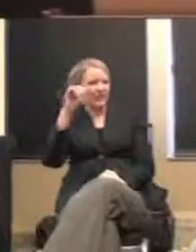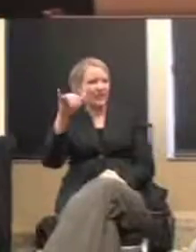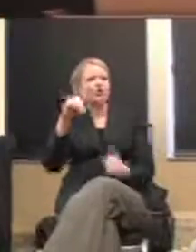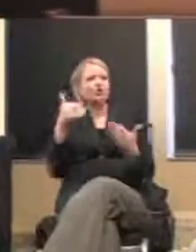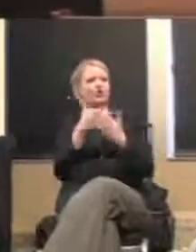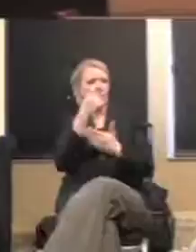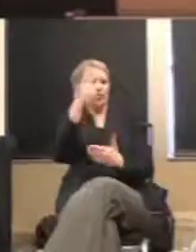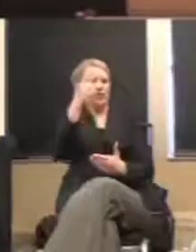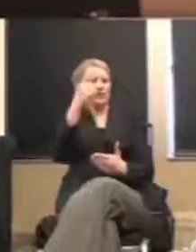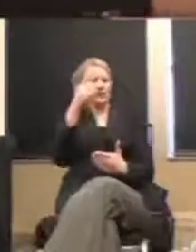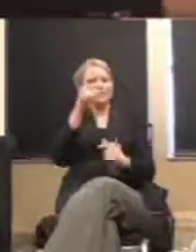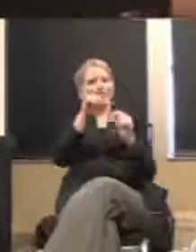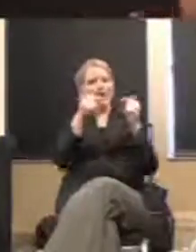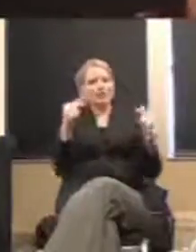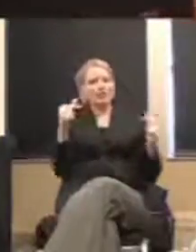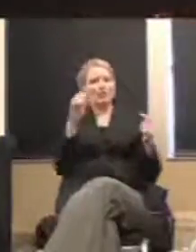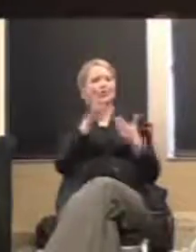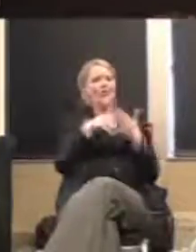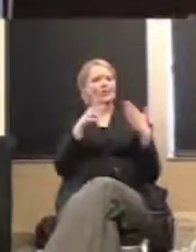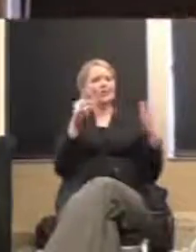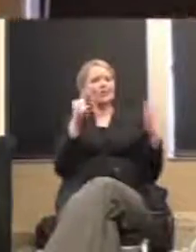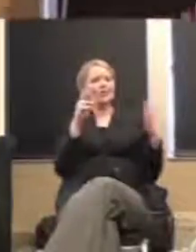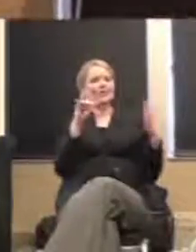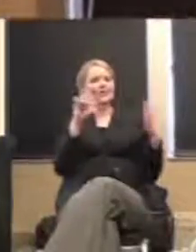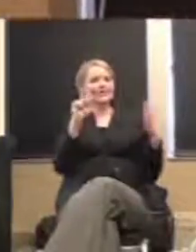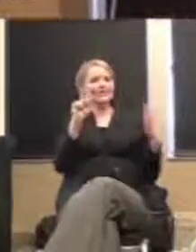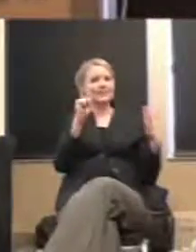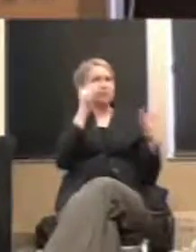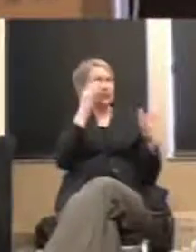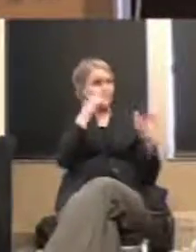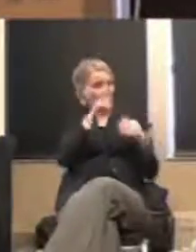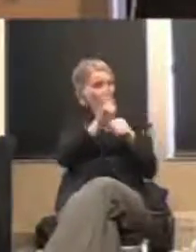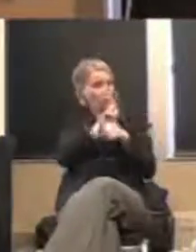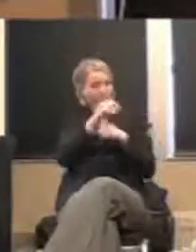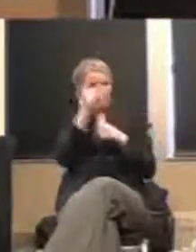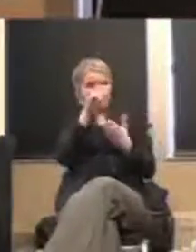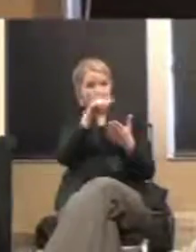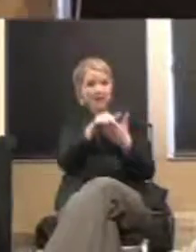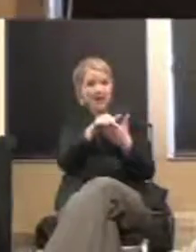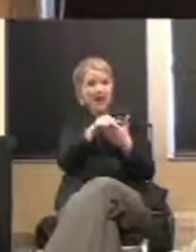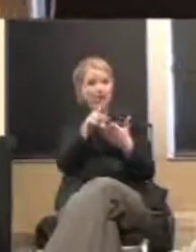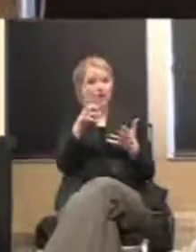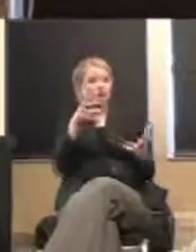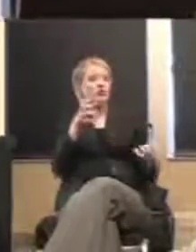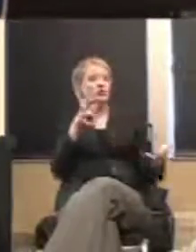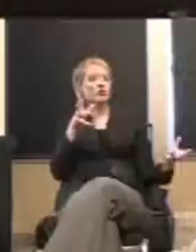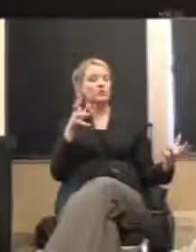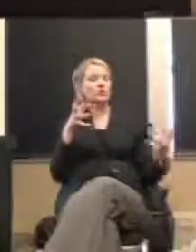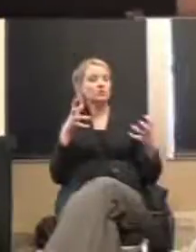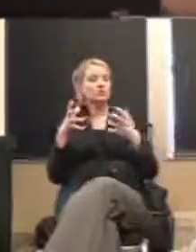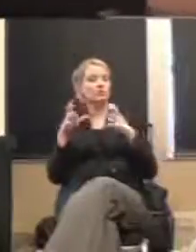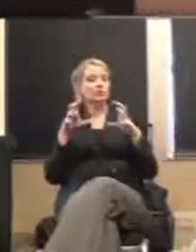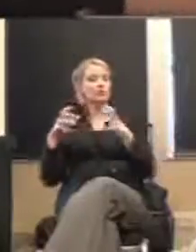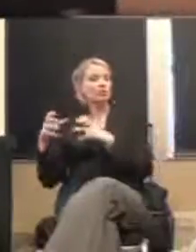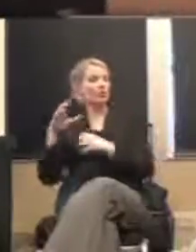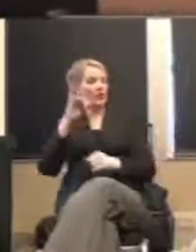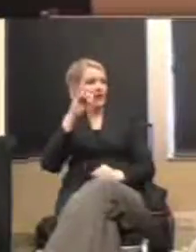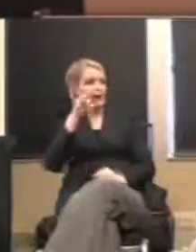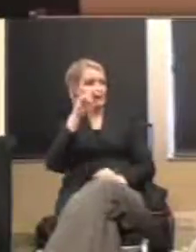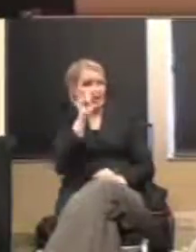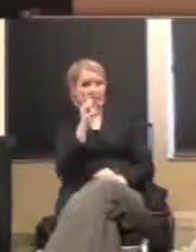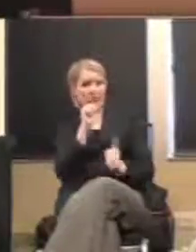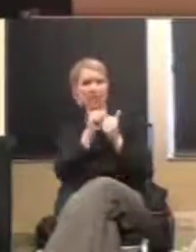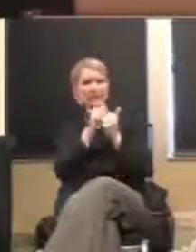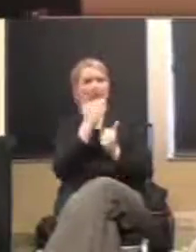Grammar Graphics. So if you're using something like that and you want to group your icons by color, if you're